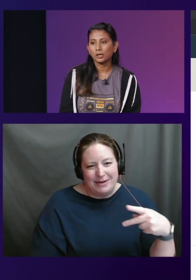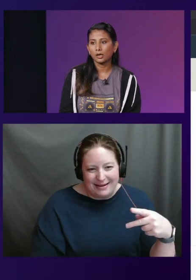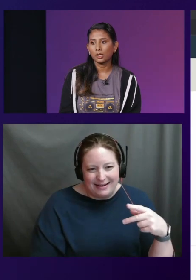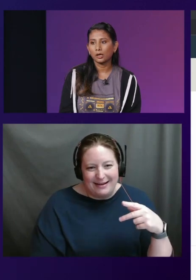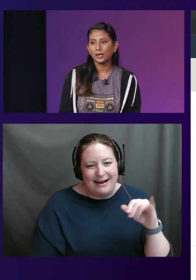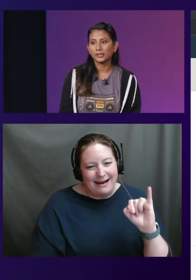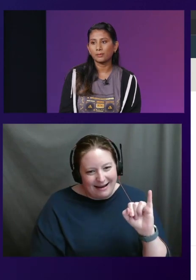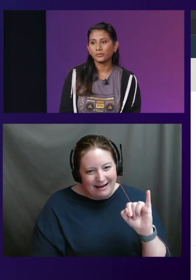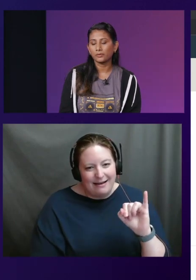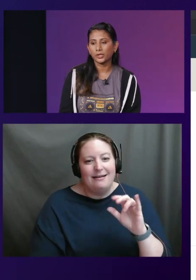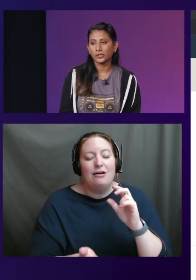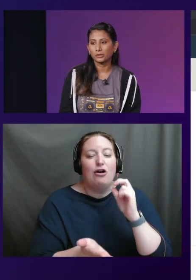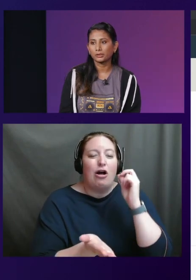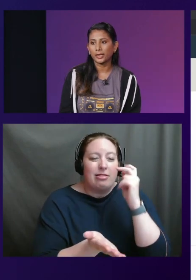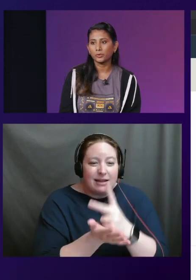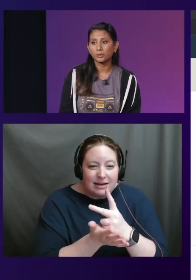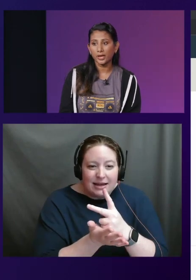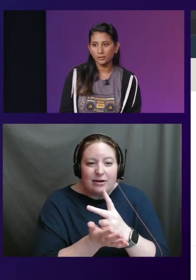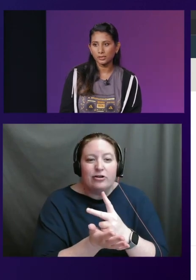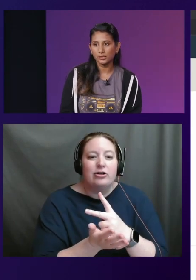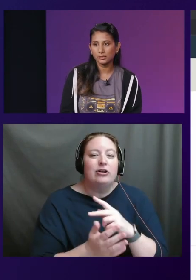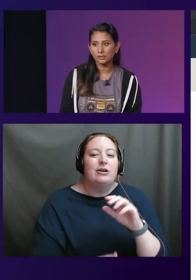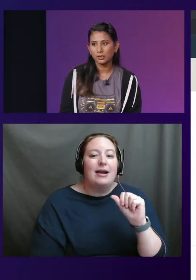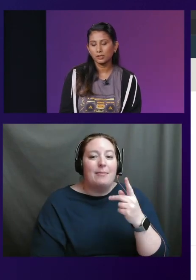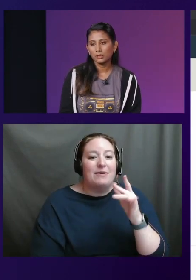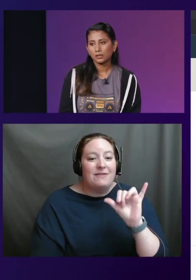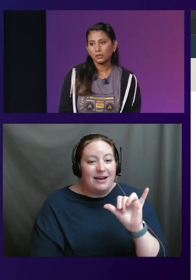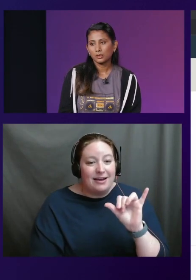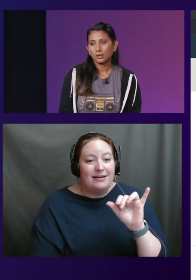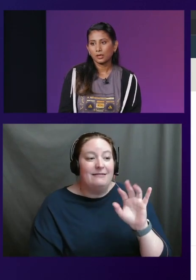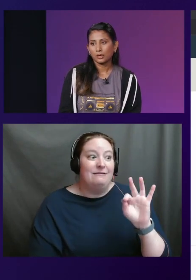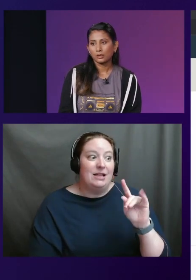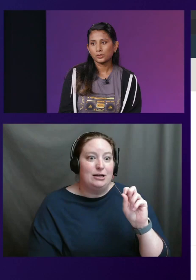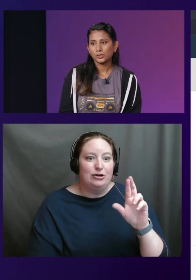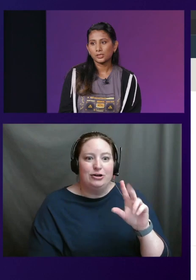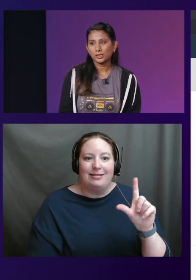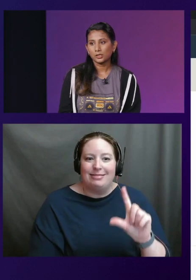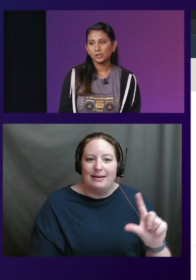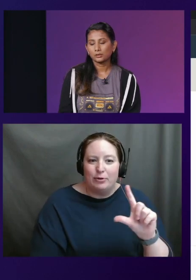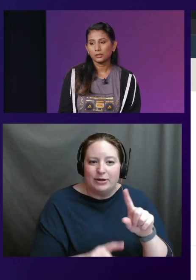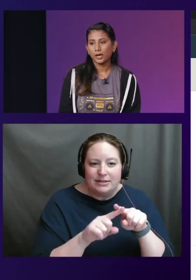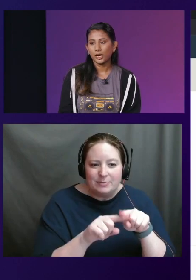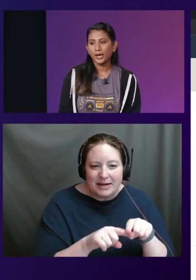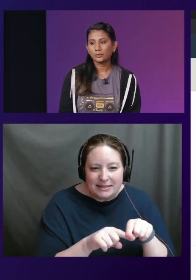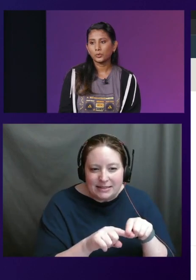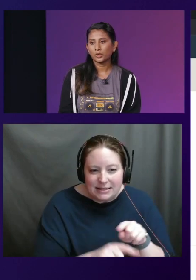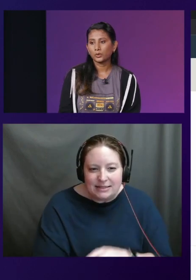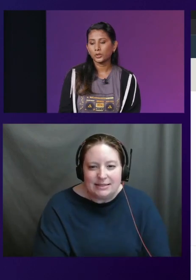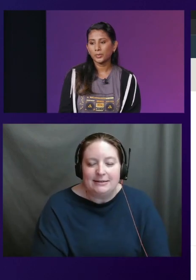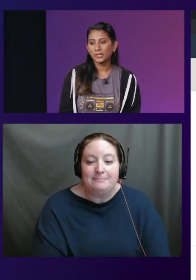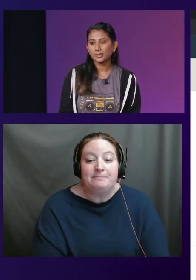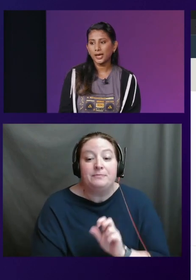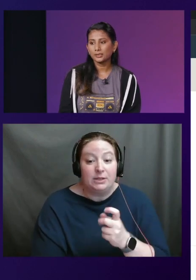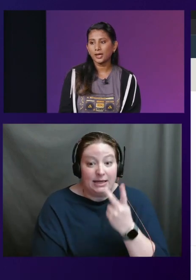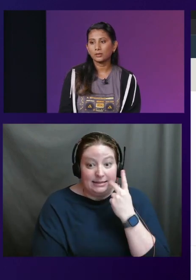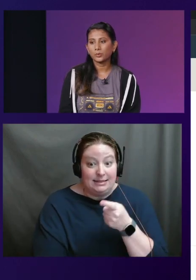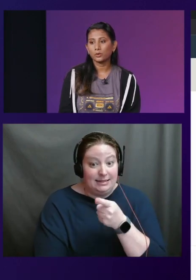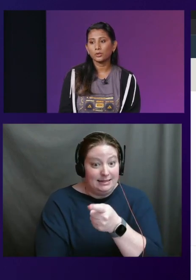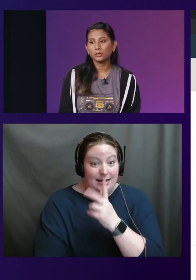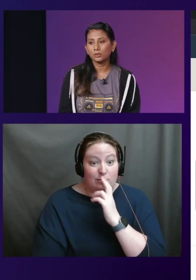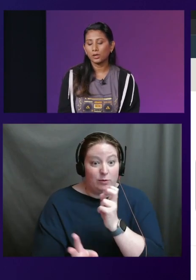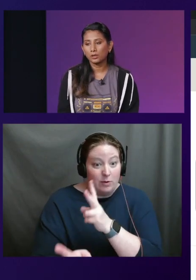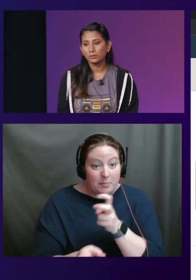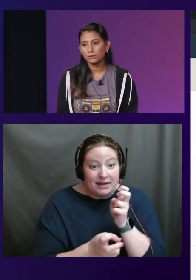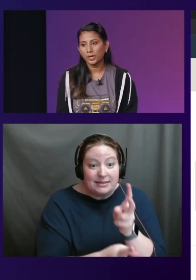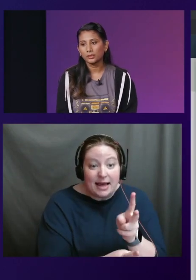Authenticator, and the Amplify Flutter library dependencies. So you can see here, and we are going to paste that, and we are